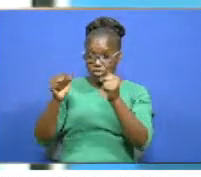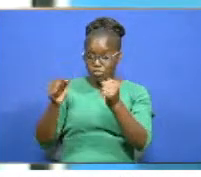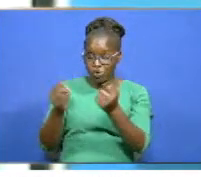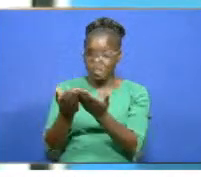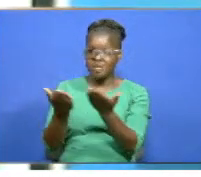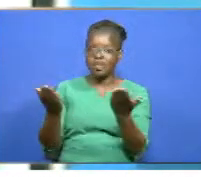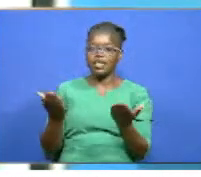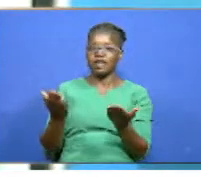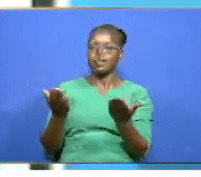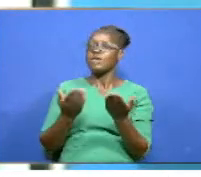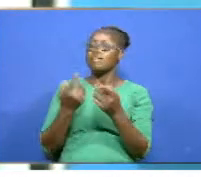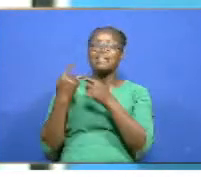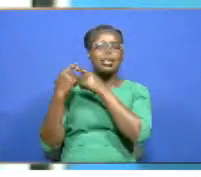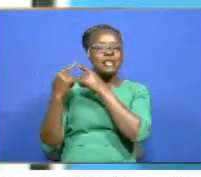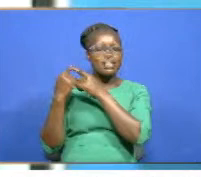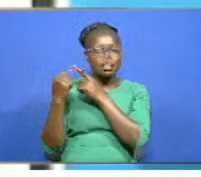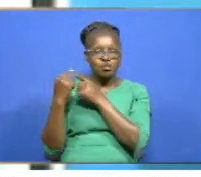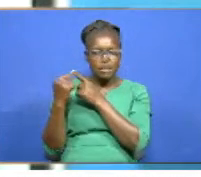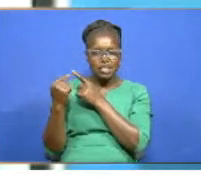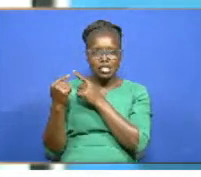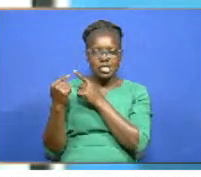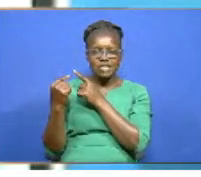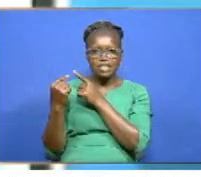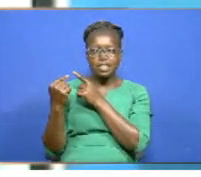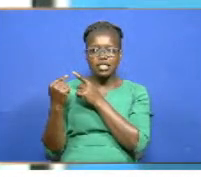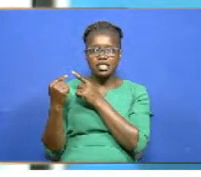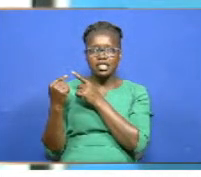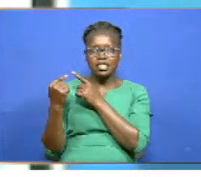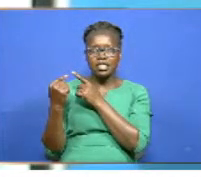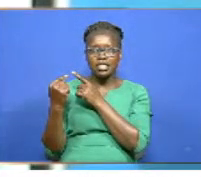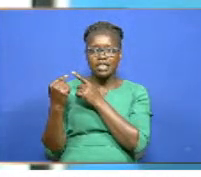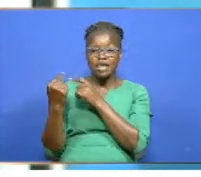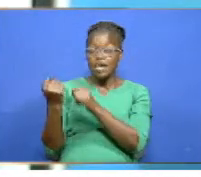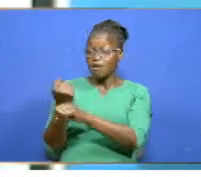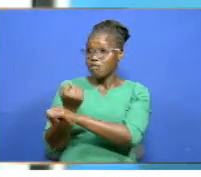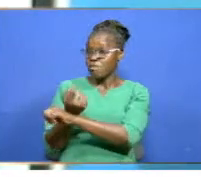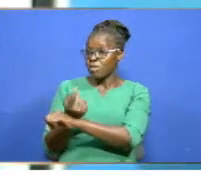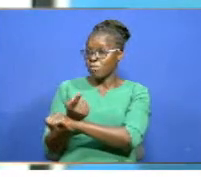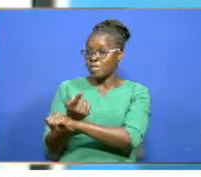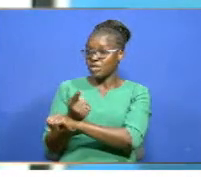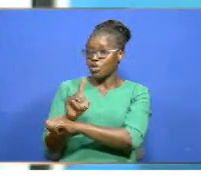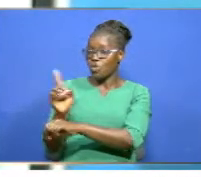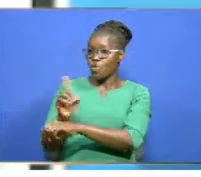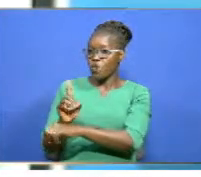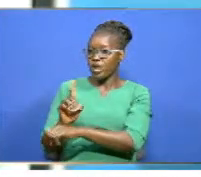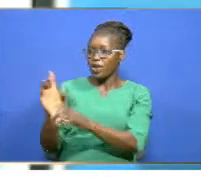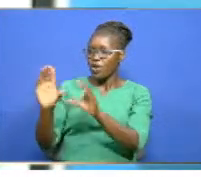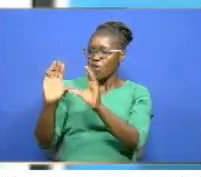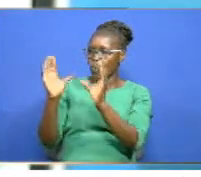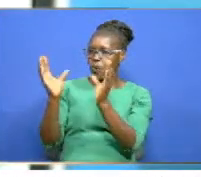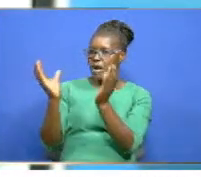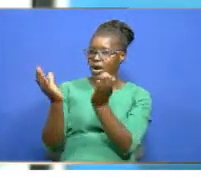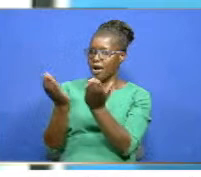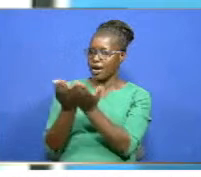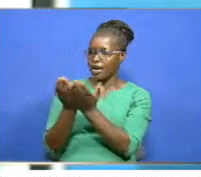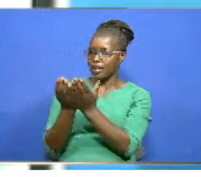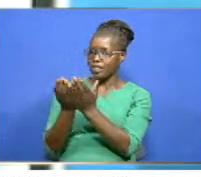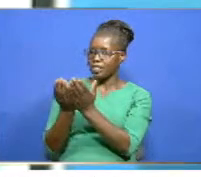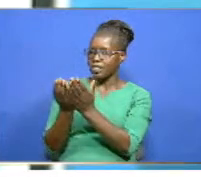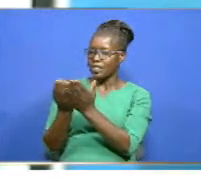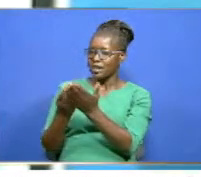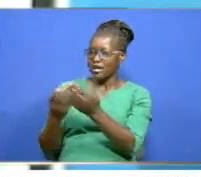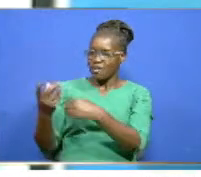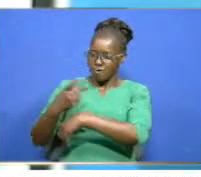mean, we are experiencing one of the moments when the world is developing a vaccine in the